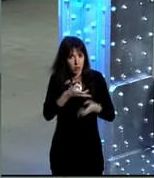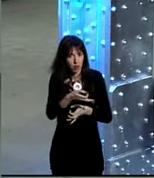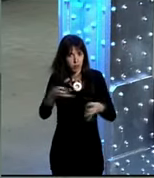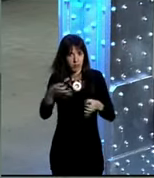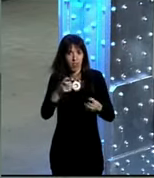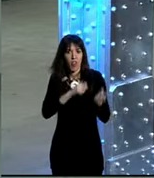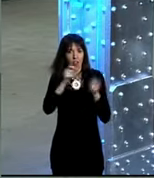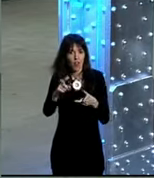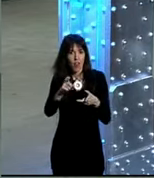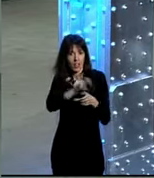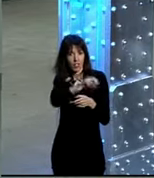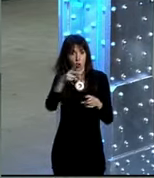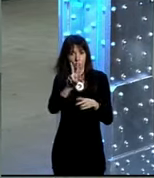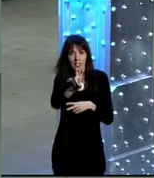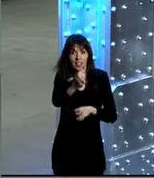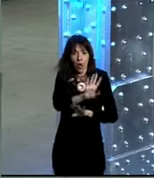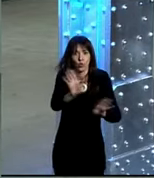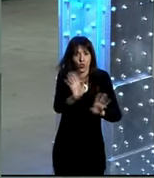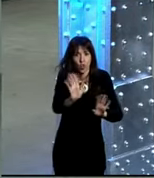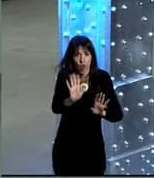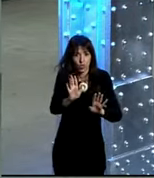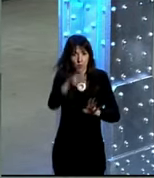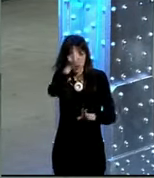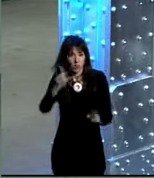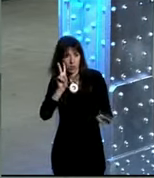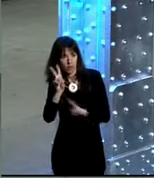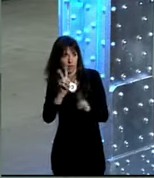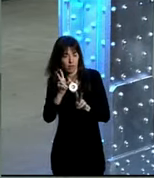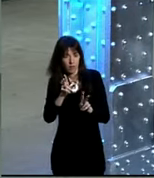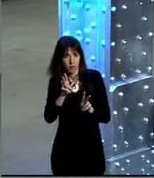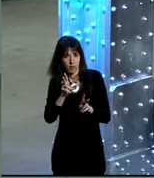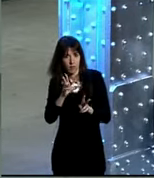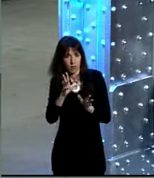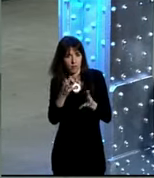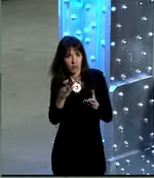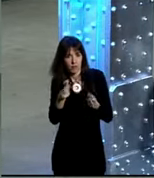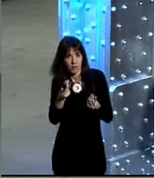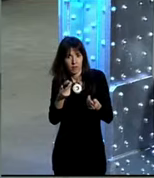appear much more valuable. If you blink it, you'll miss it.